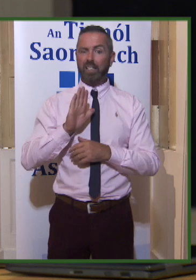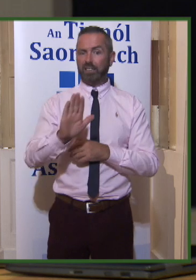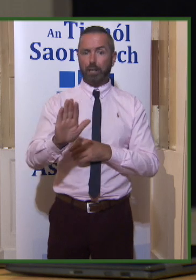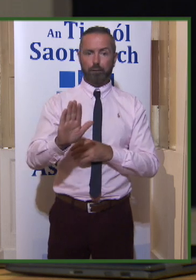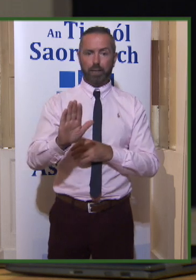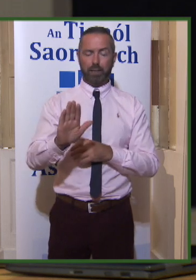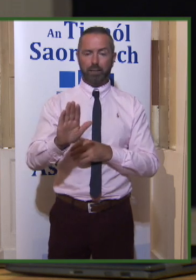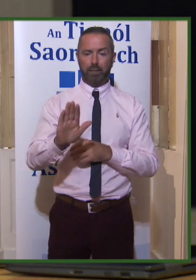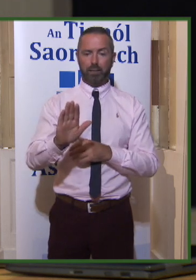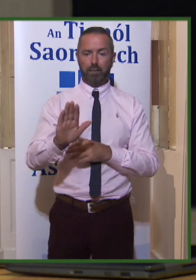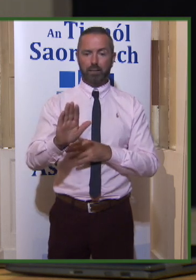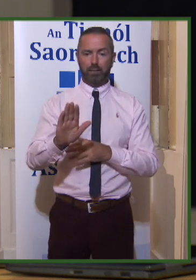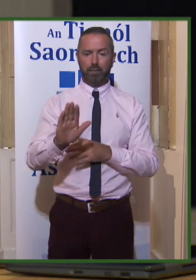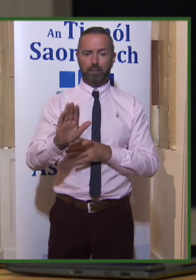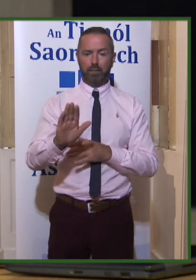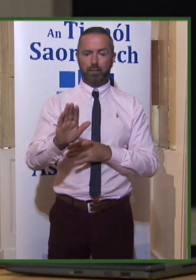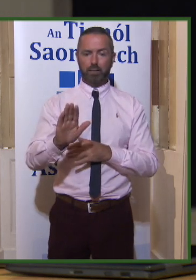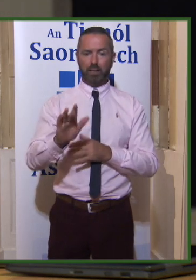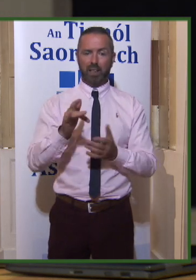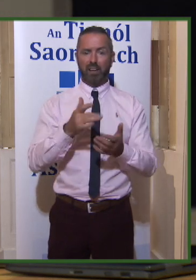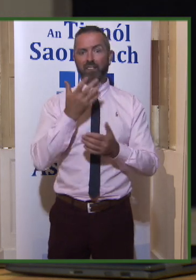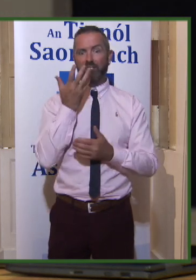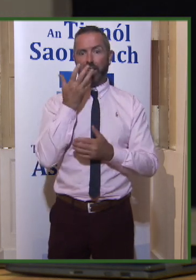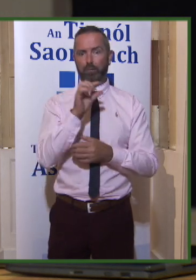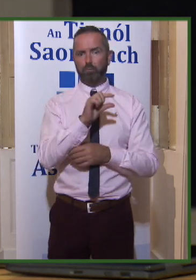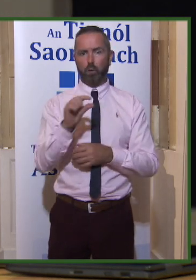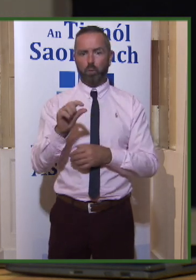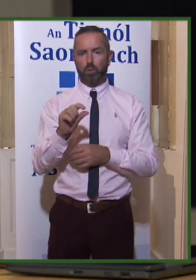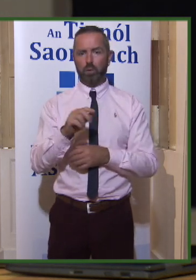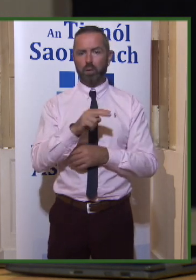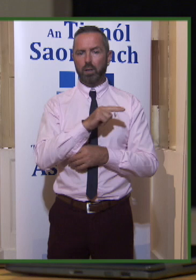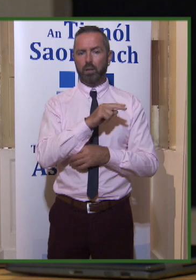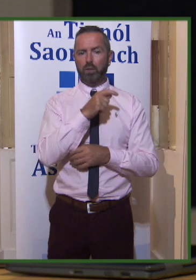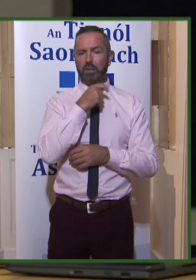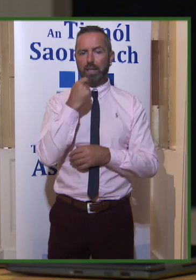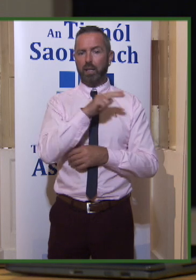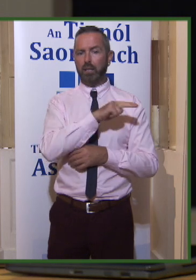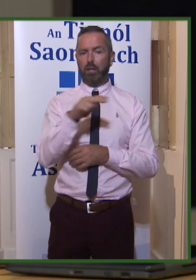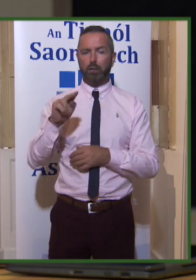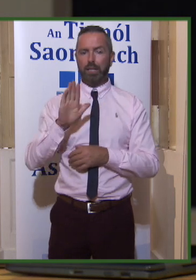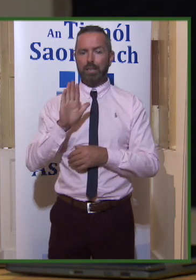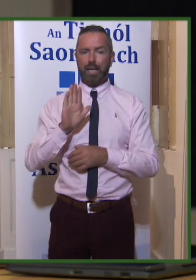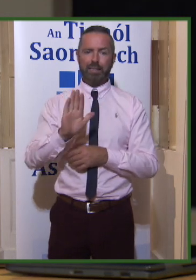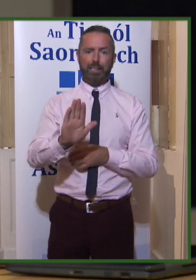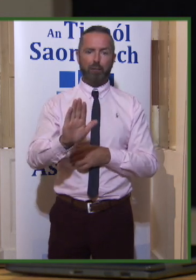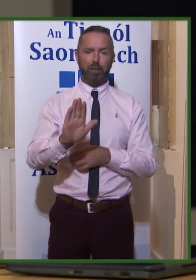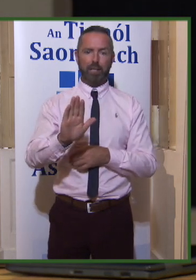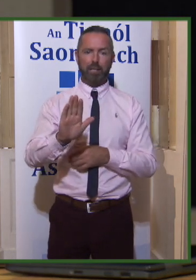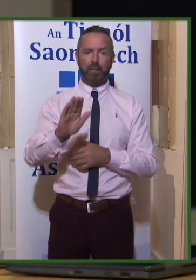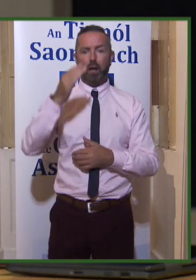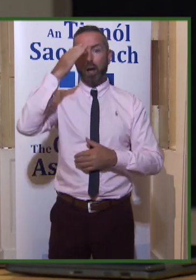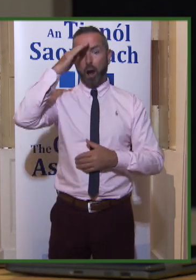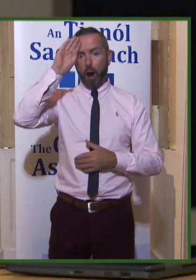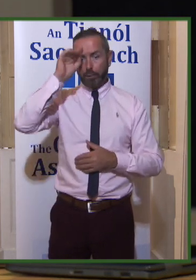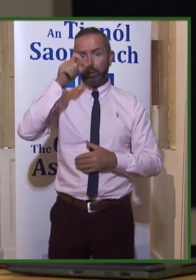1, and there'll be a 5th row, and the 5th row will be to include not necessarily an